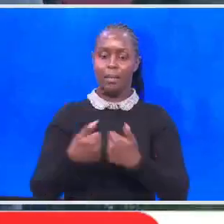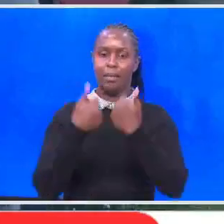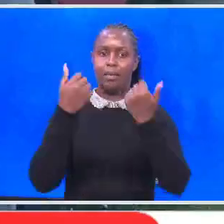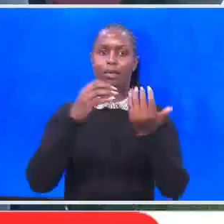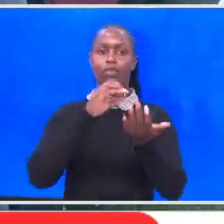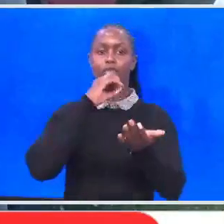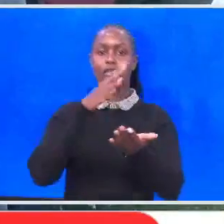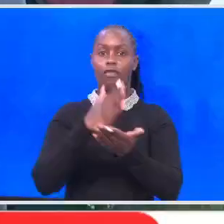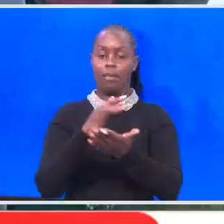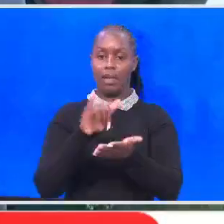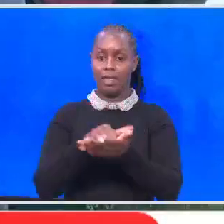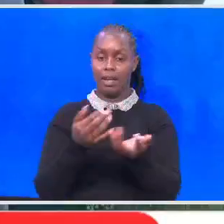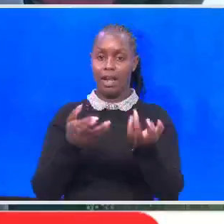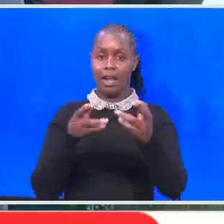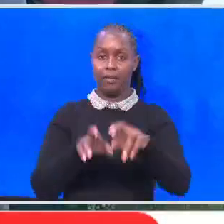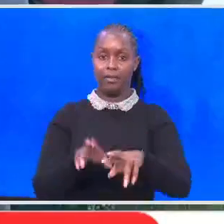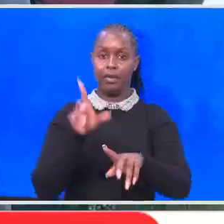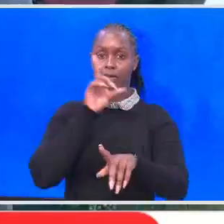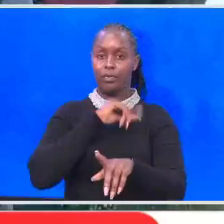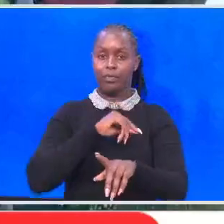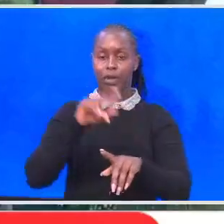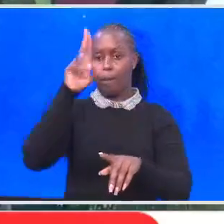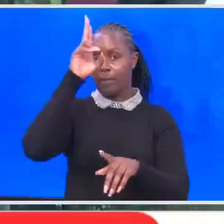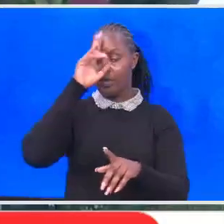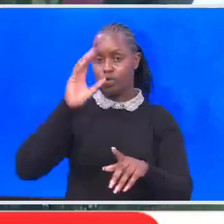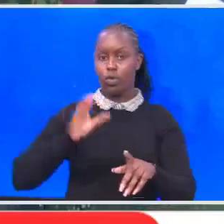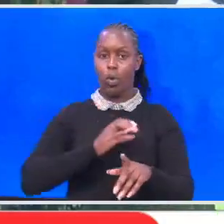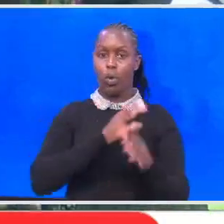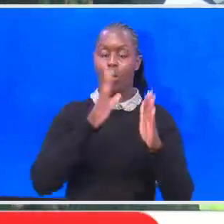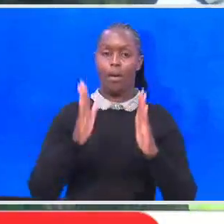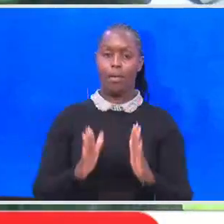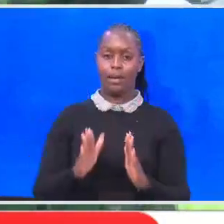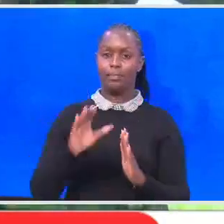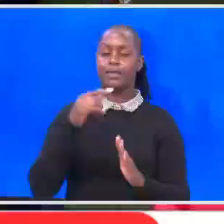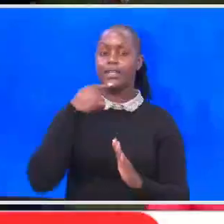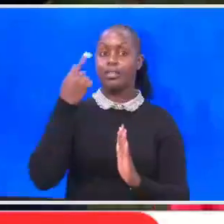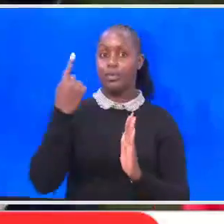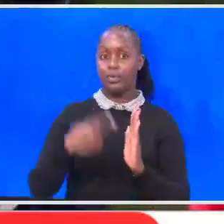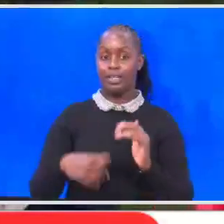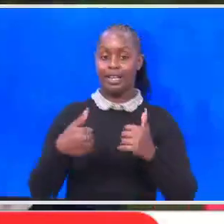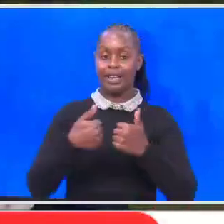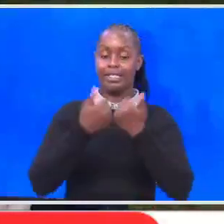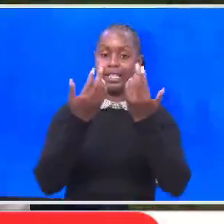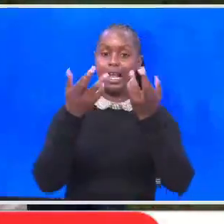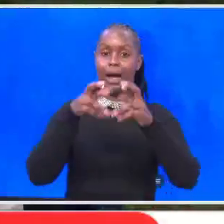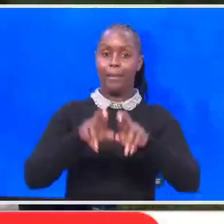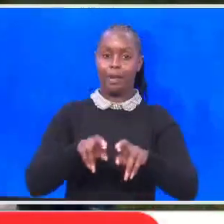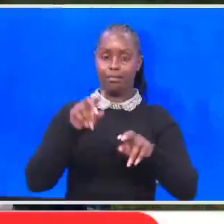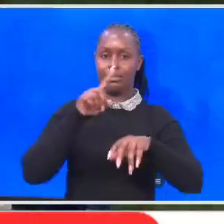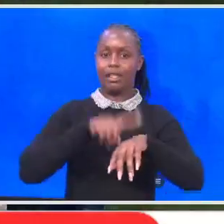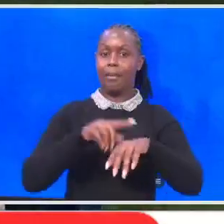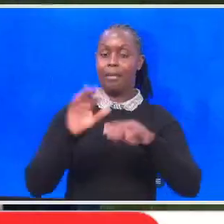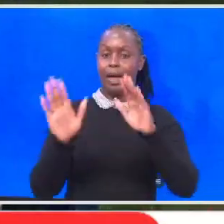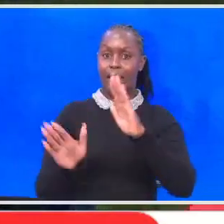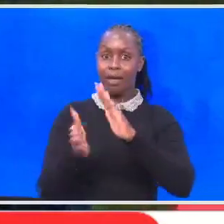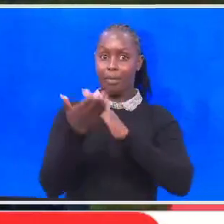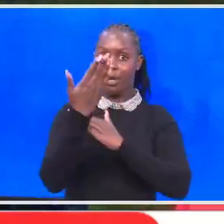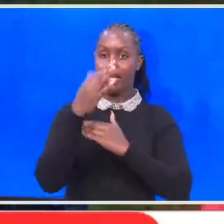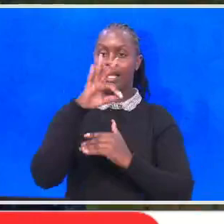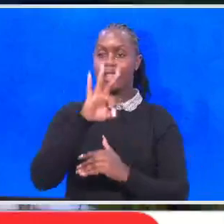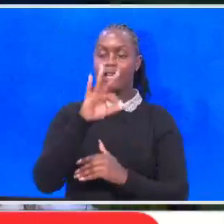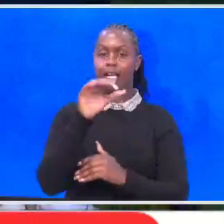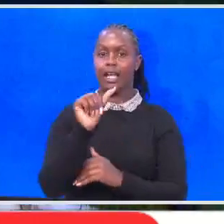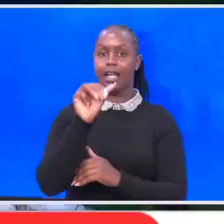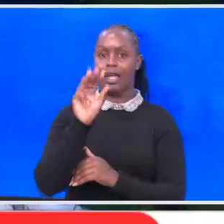Confirming the incident, Nakuru County Police Commander Samuel Ndanyi said that the accident occurred around 3 a.m. when the matatu,